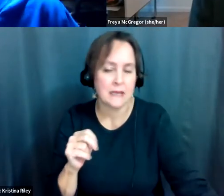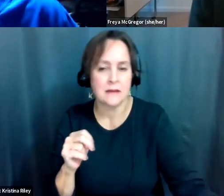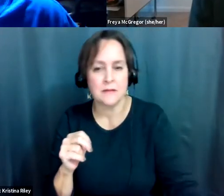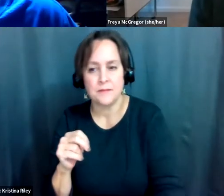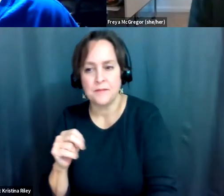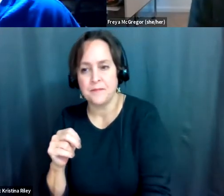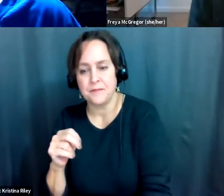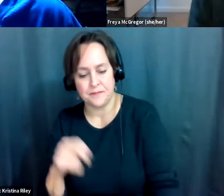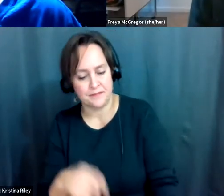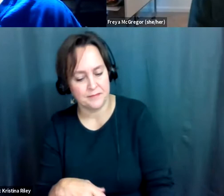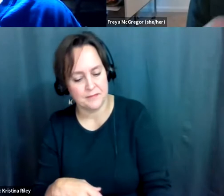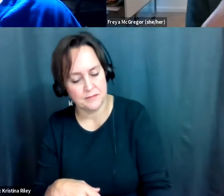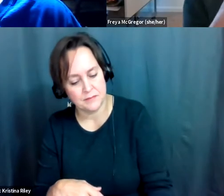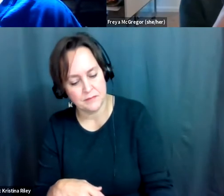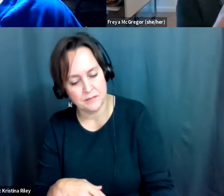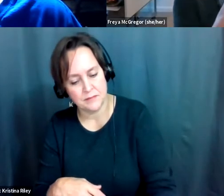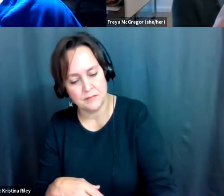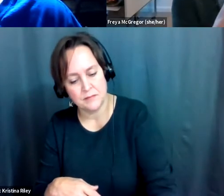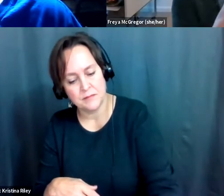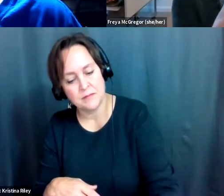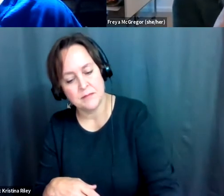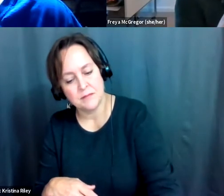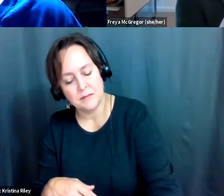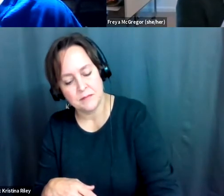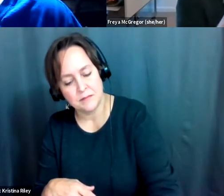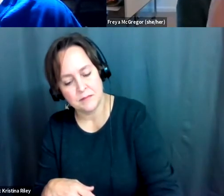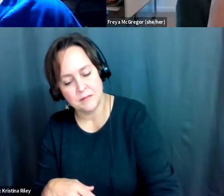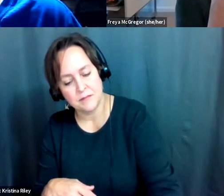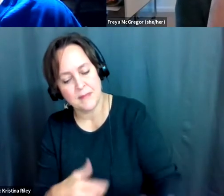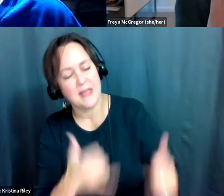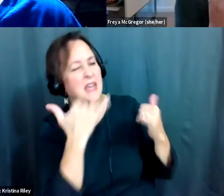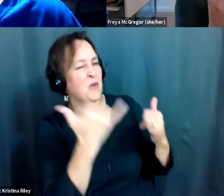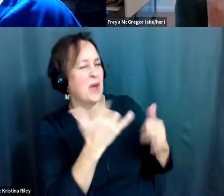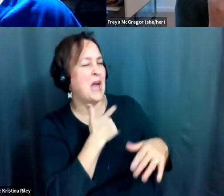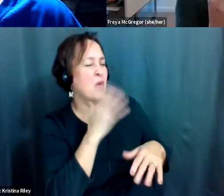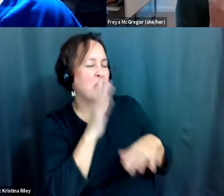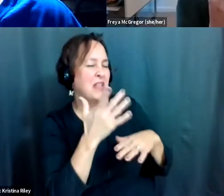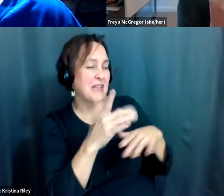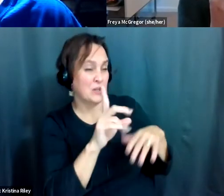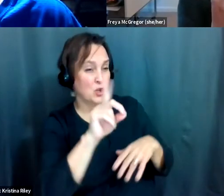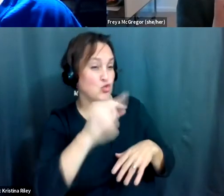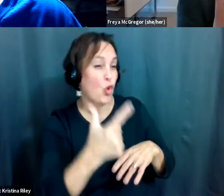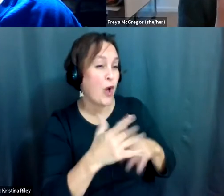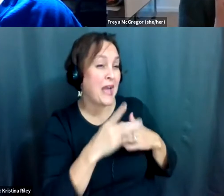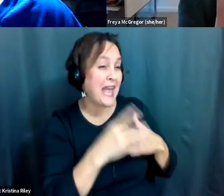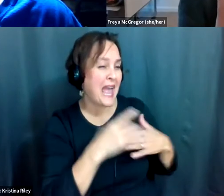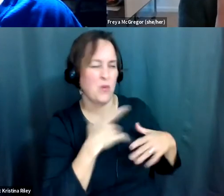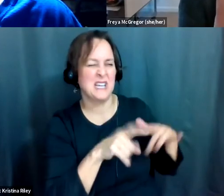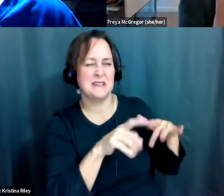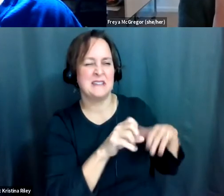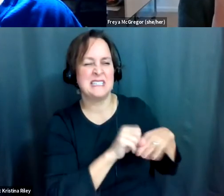that I'm going to skip a question about the dog guide. We might come back to that if we have a bit more time at the end. Um,